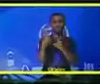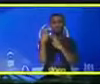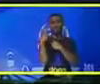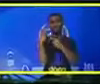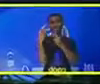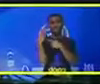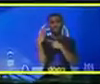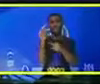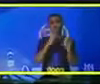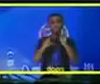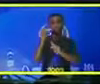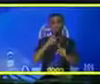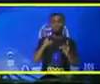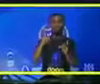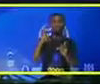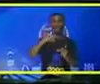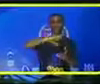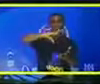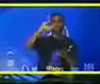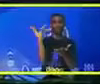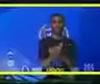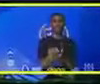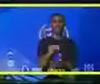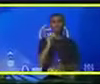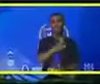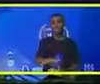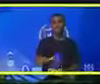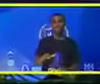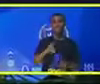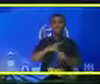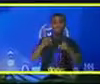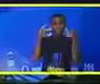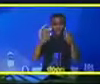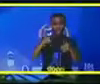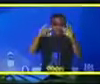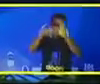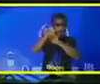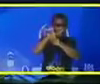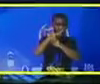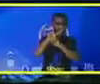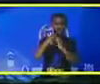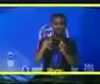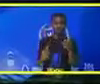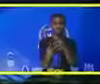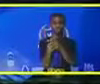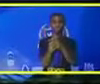up, this is all he said, by this time tomorrow.